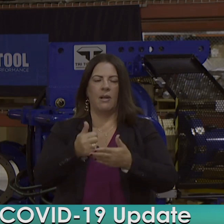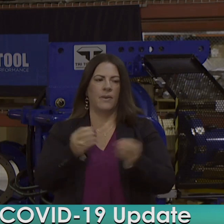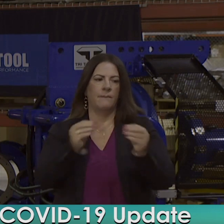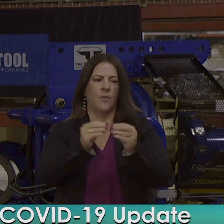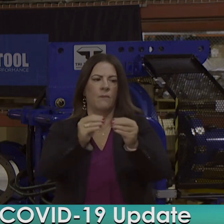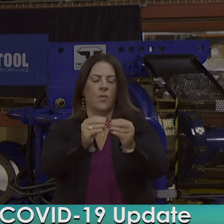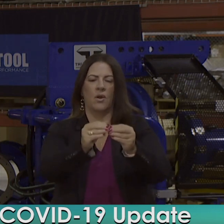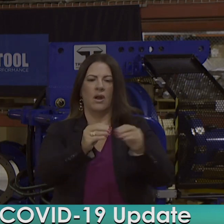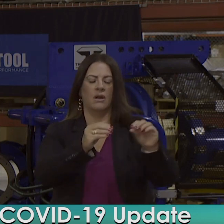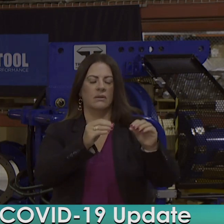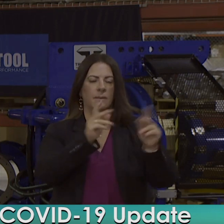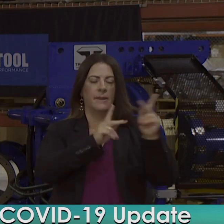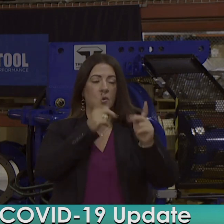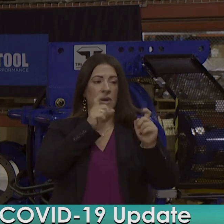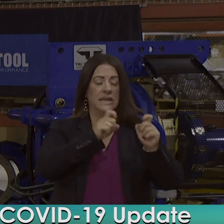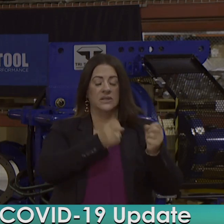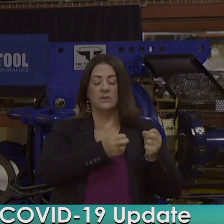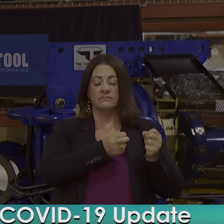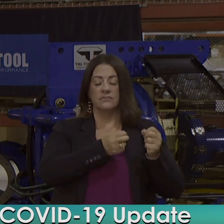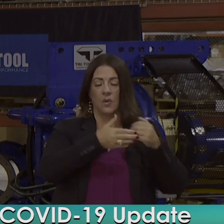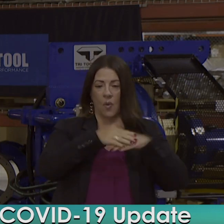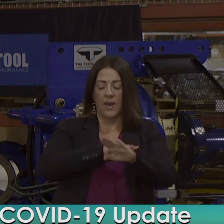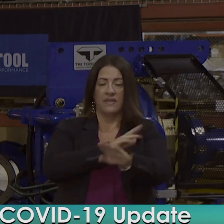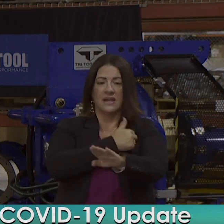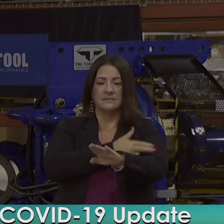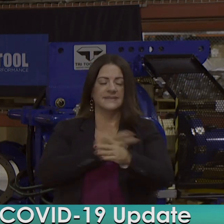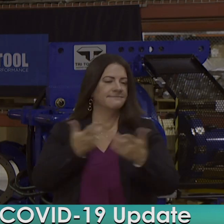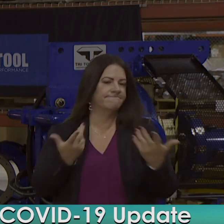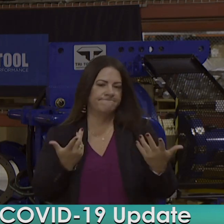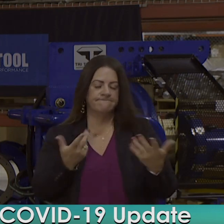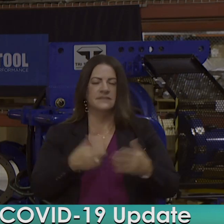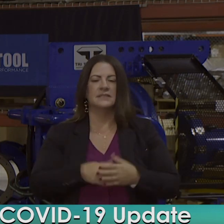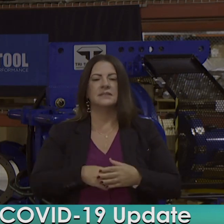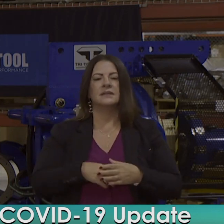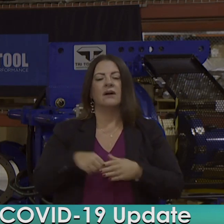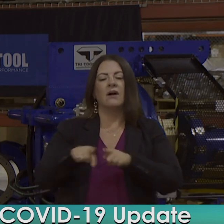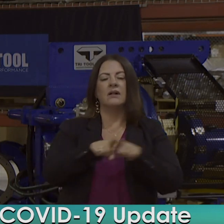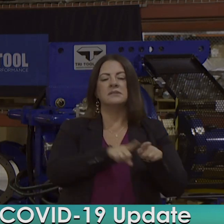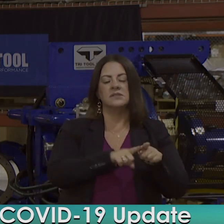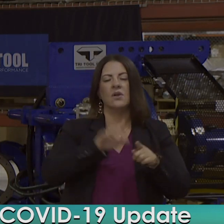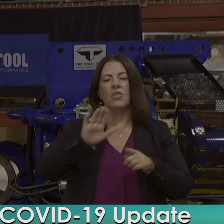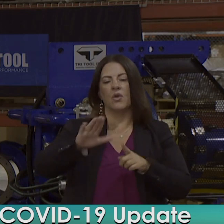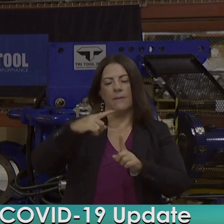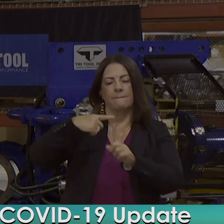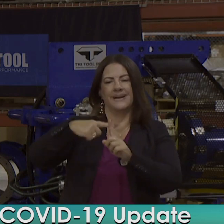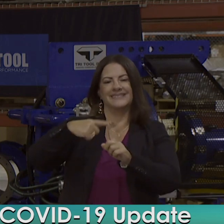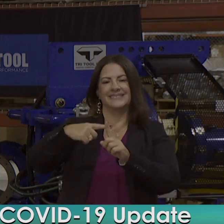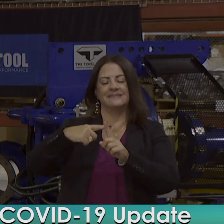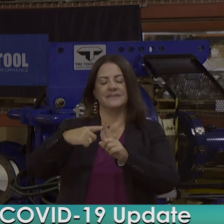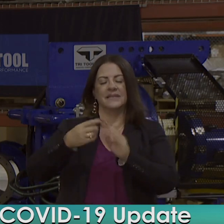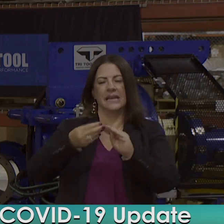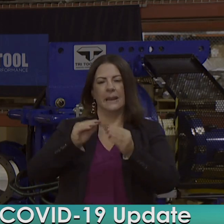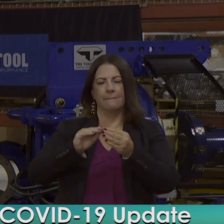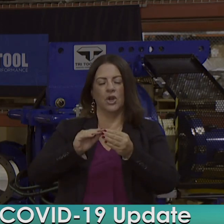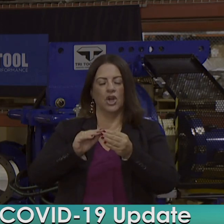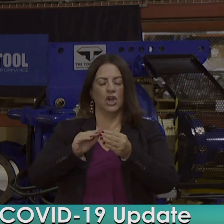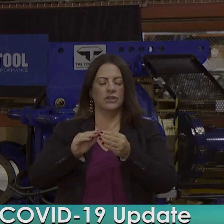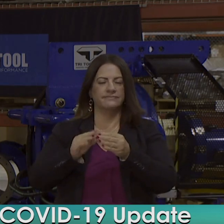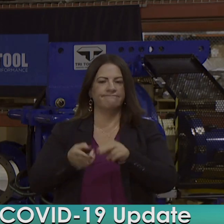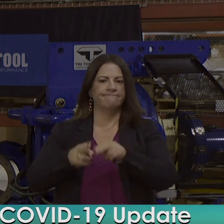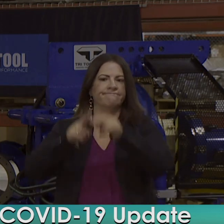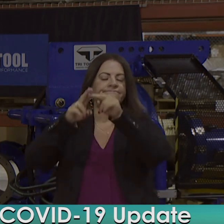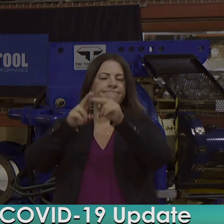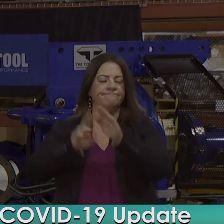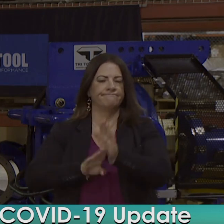limited resources in that county, but also a positivity rate. I noted a positivity rate over a 14-day period in the